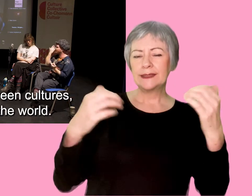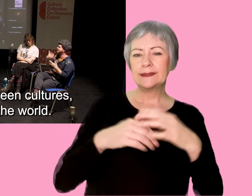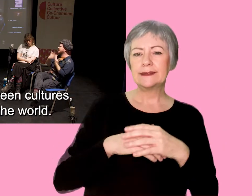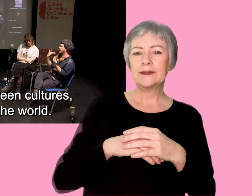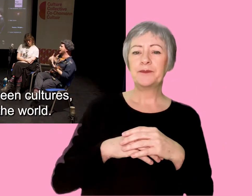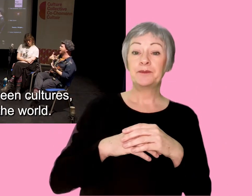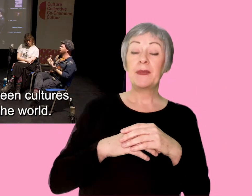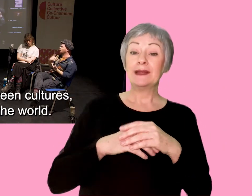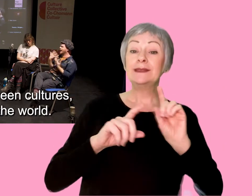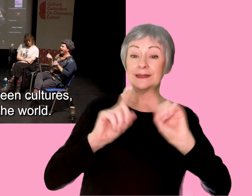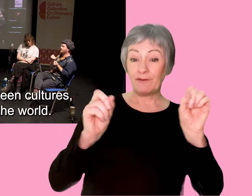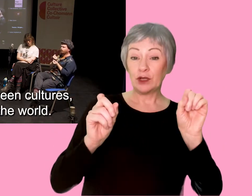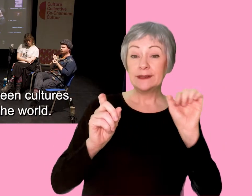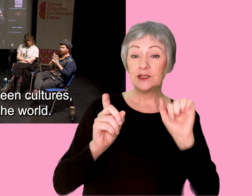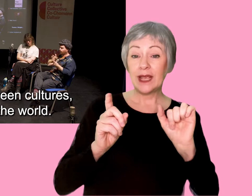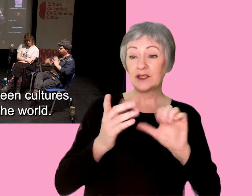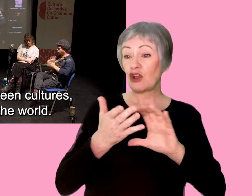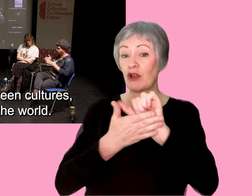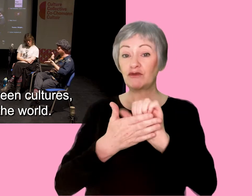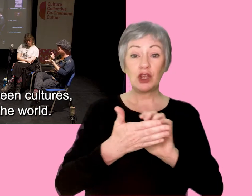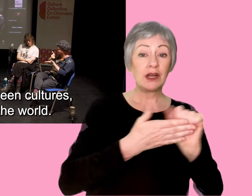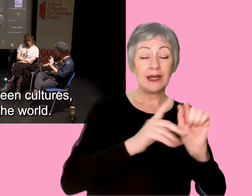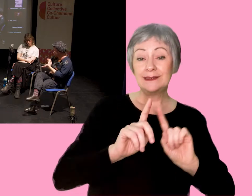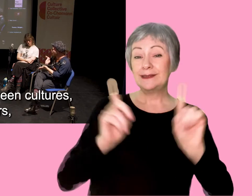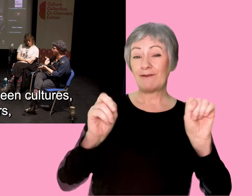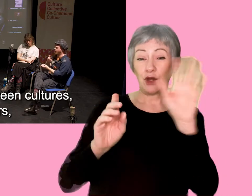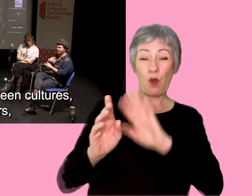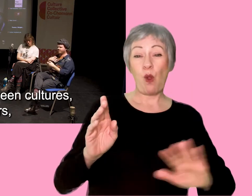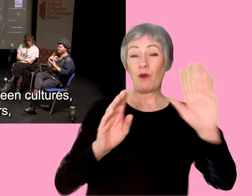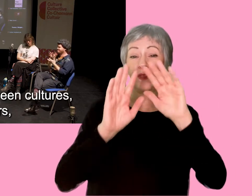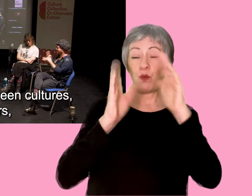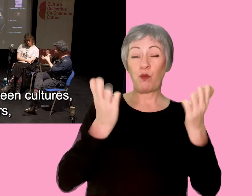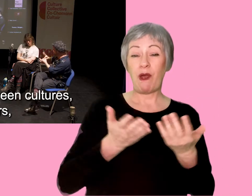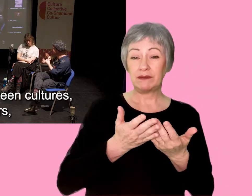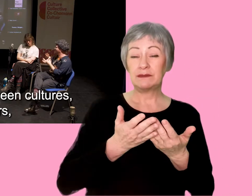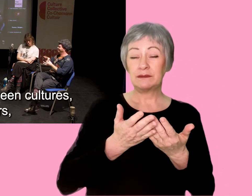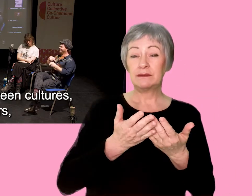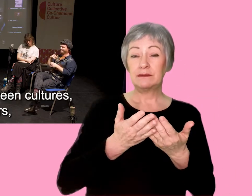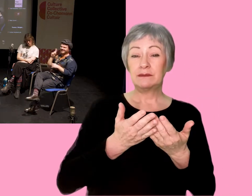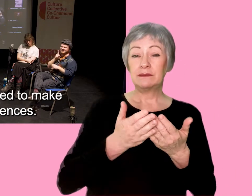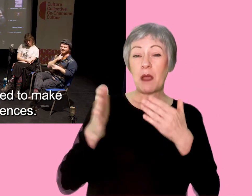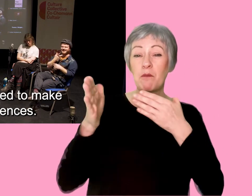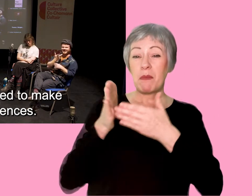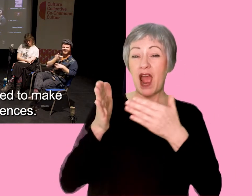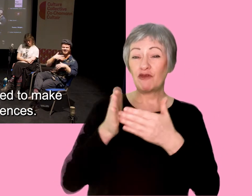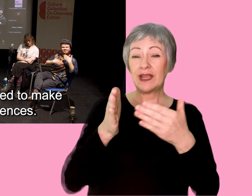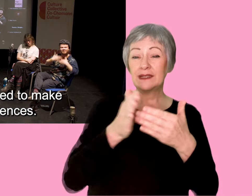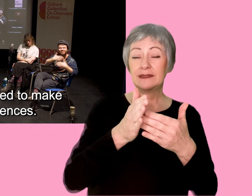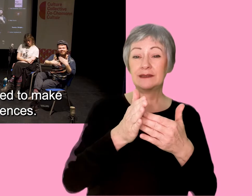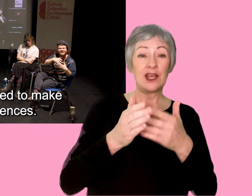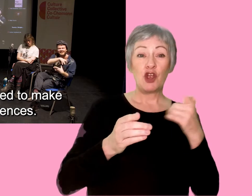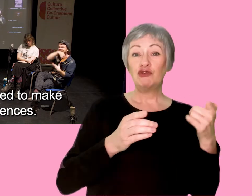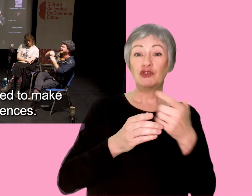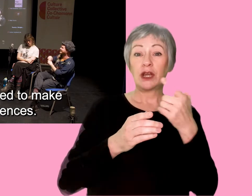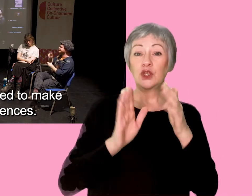There are differences between cultures, as there are throughout the world. There are differences between cultures. There are barriers. There are journeys that we